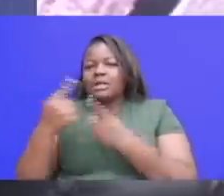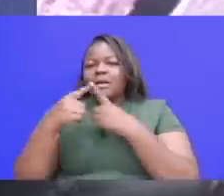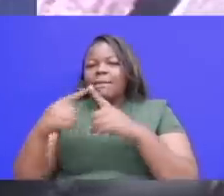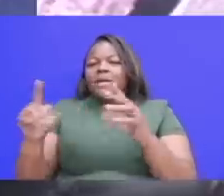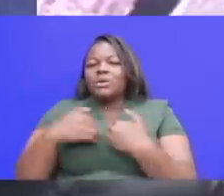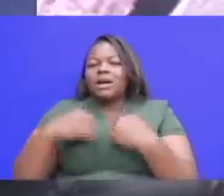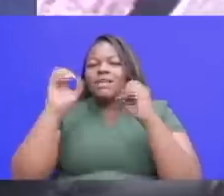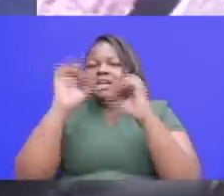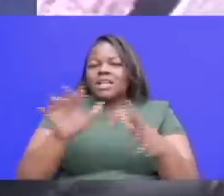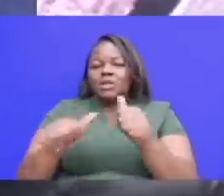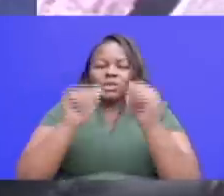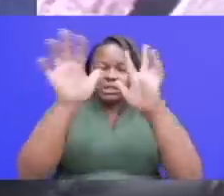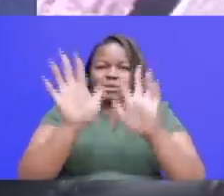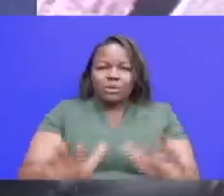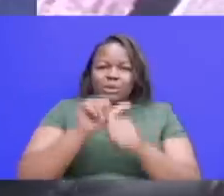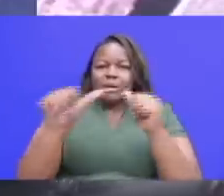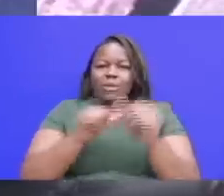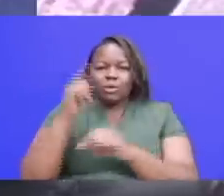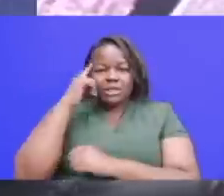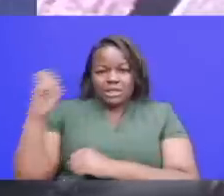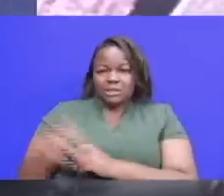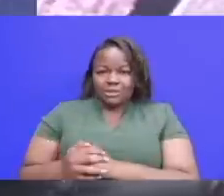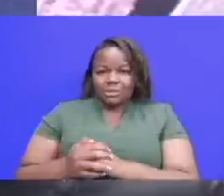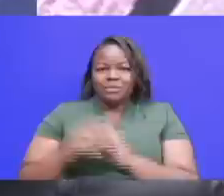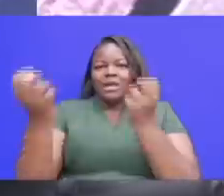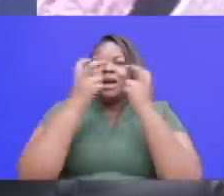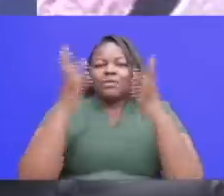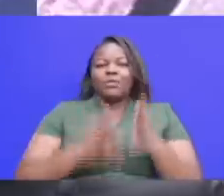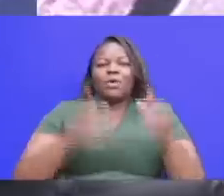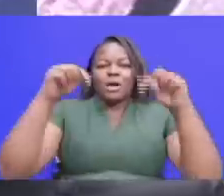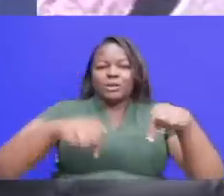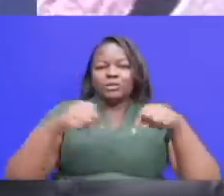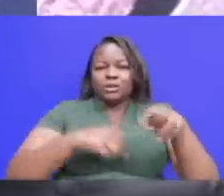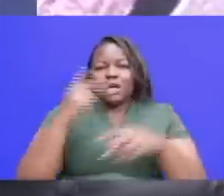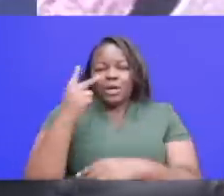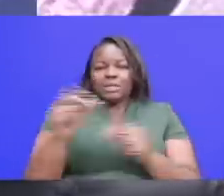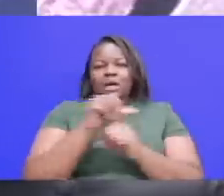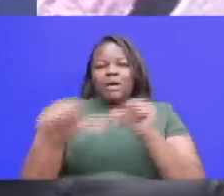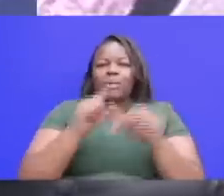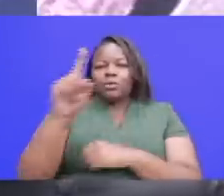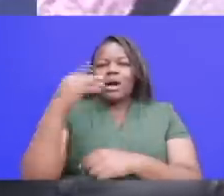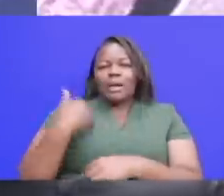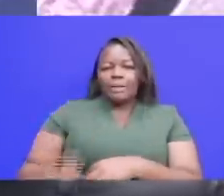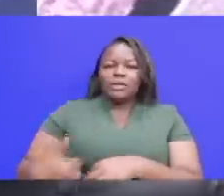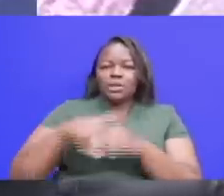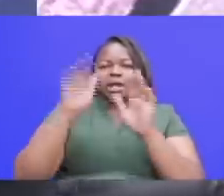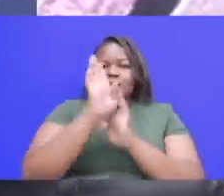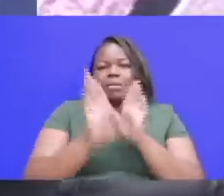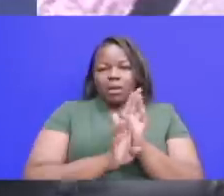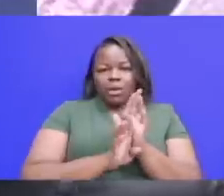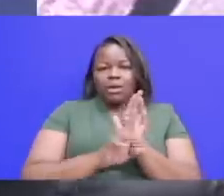fancy about that dream. Beloved viewer, today we are looking at one of the characters of the Bible,